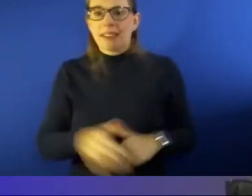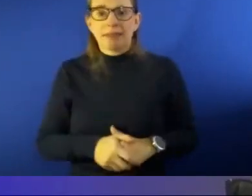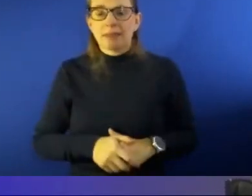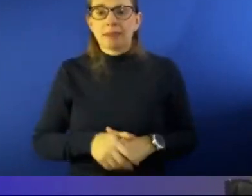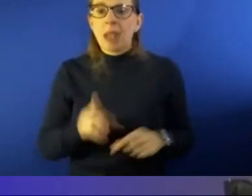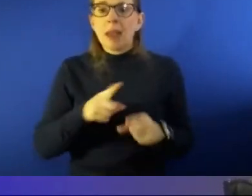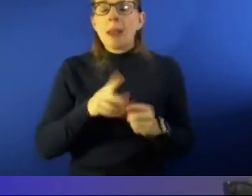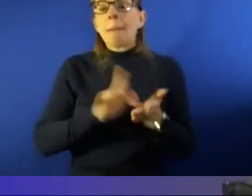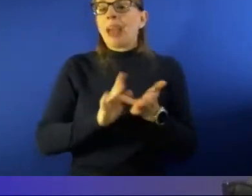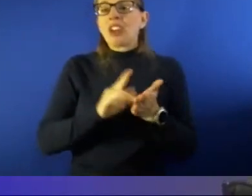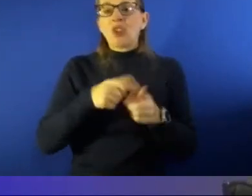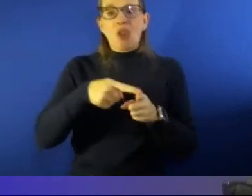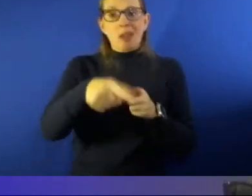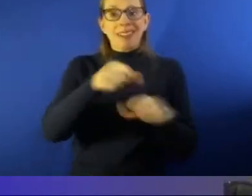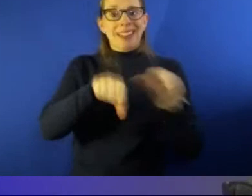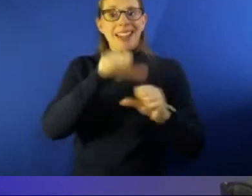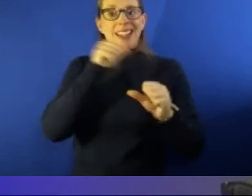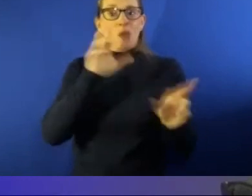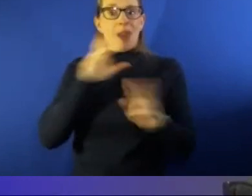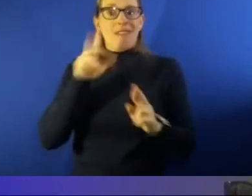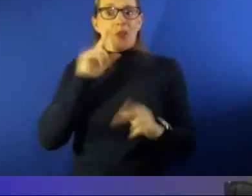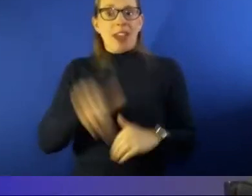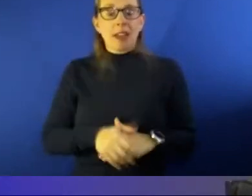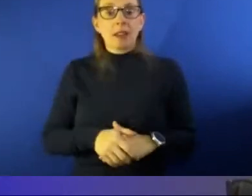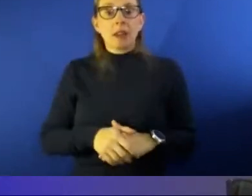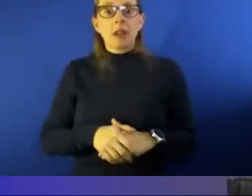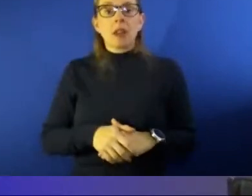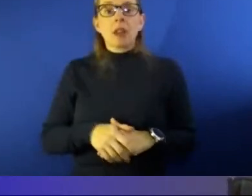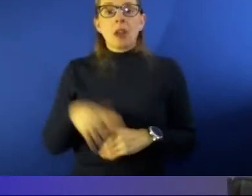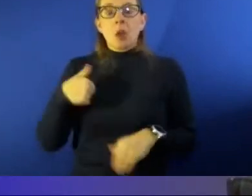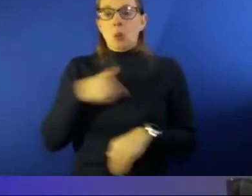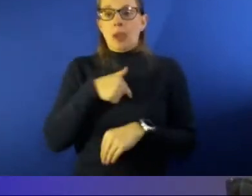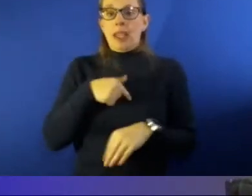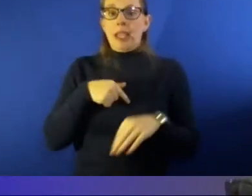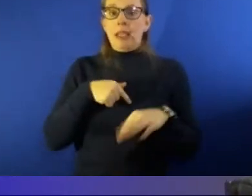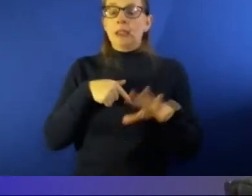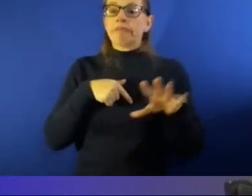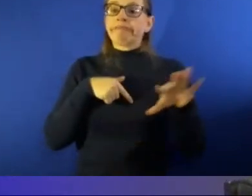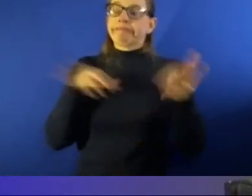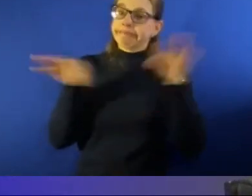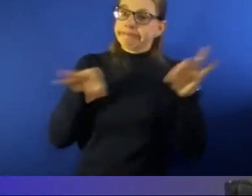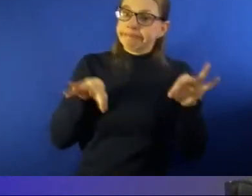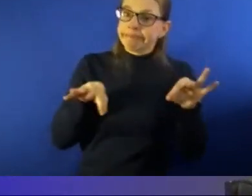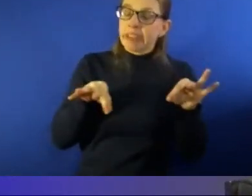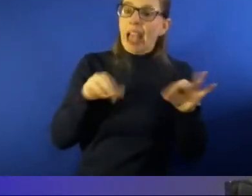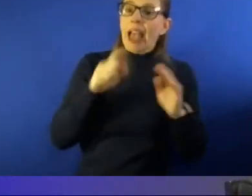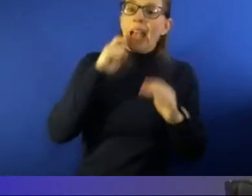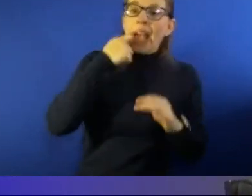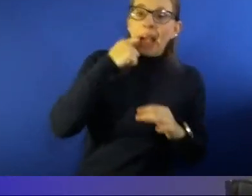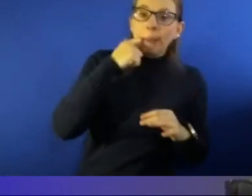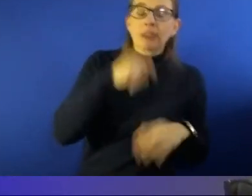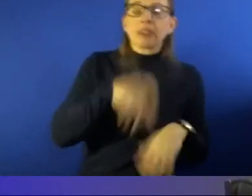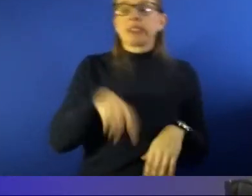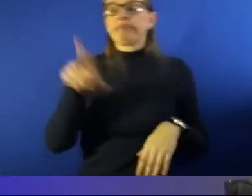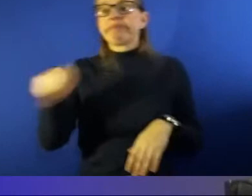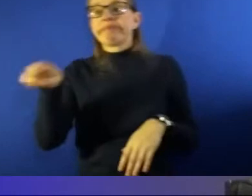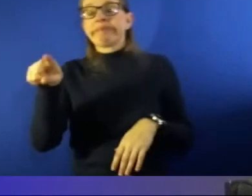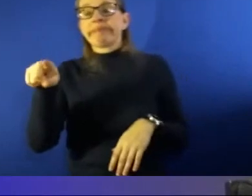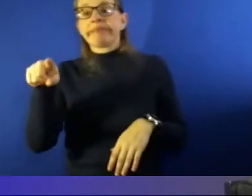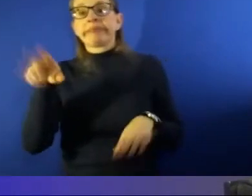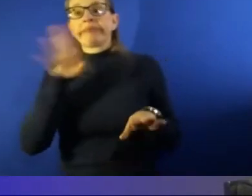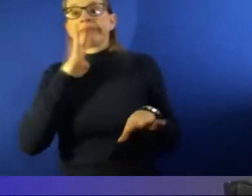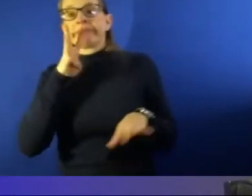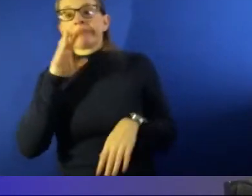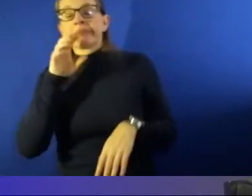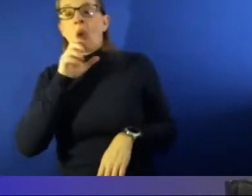for, in the sense that we often speak apples and the public speaks oranges. We don't do great at communicating our science in a way that is